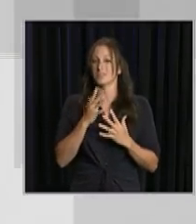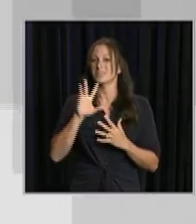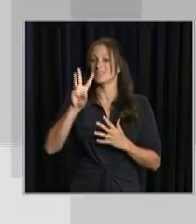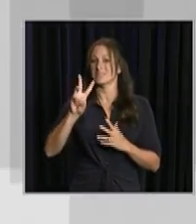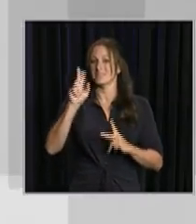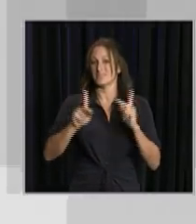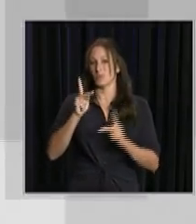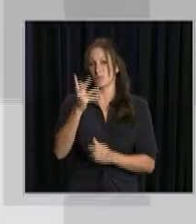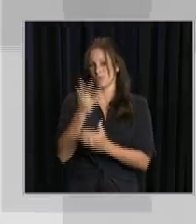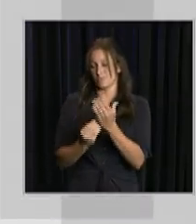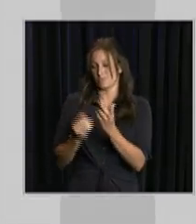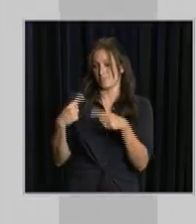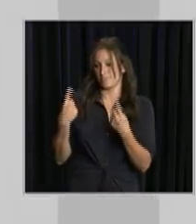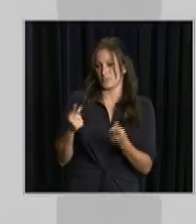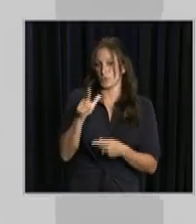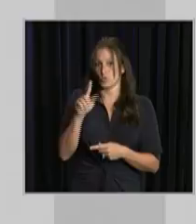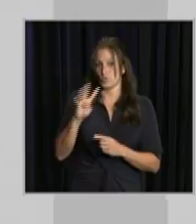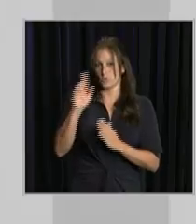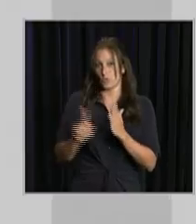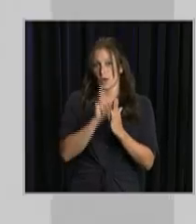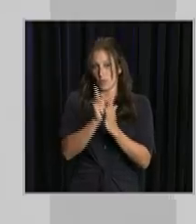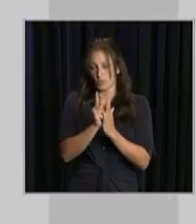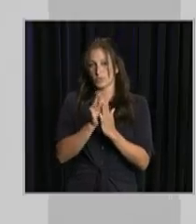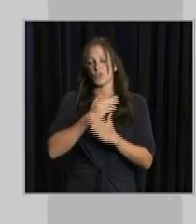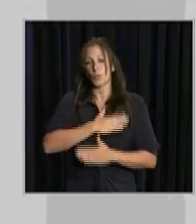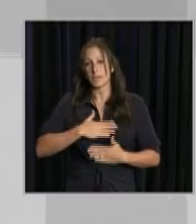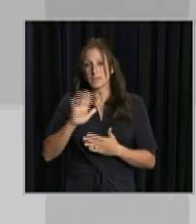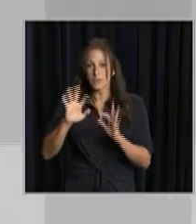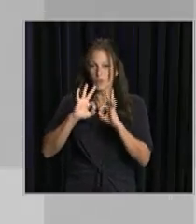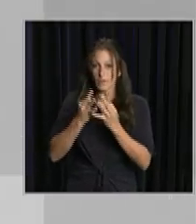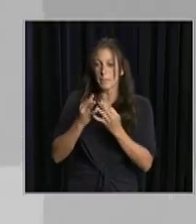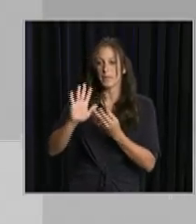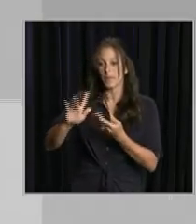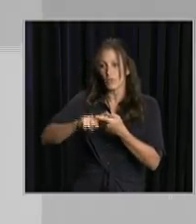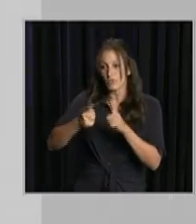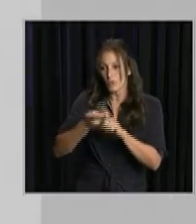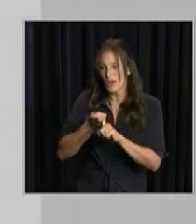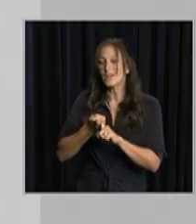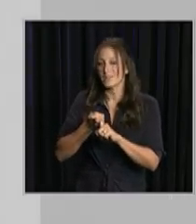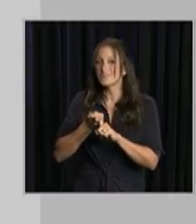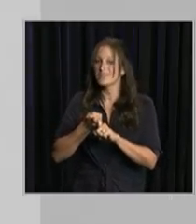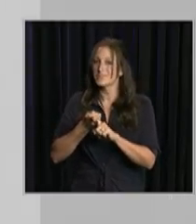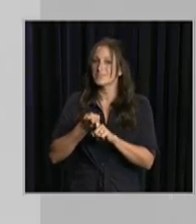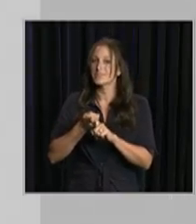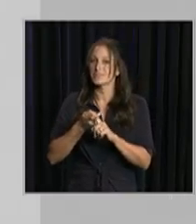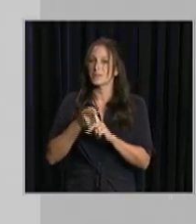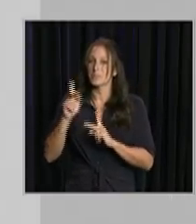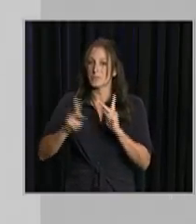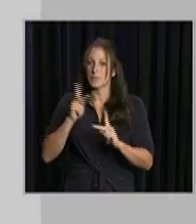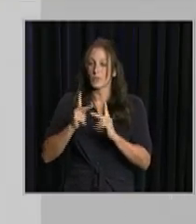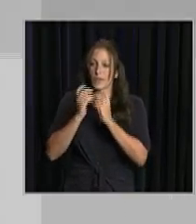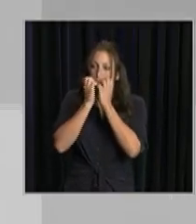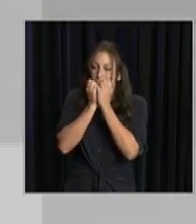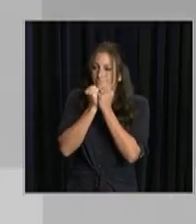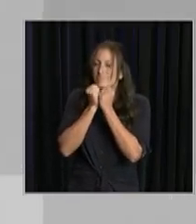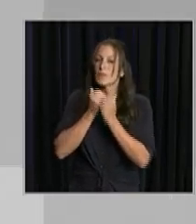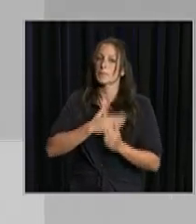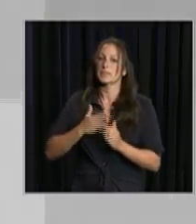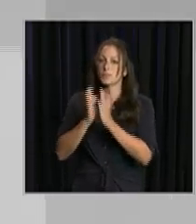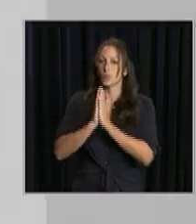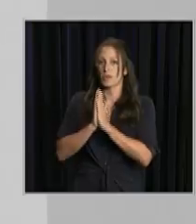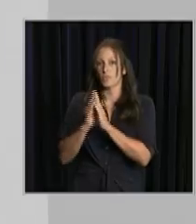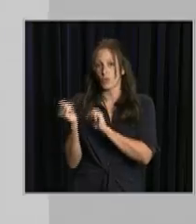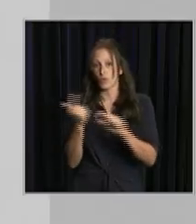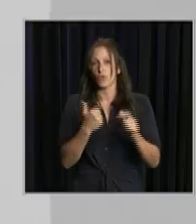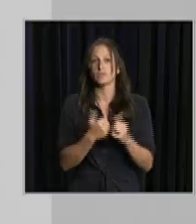this evening, so please keep their family and friends who are missing loved ones in your prayers. We are over